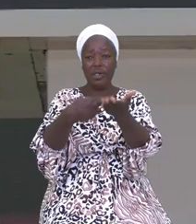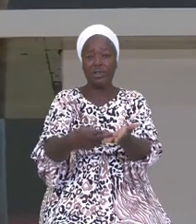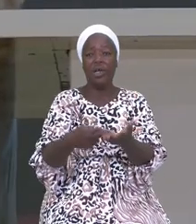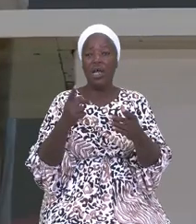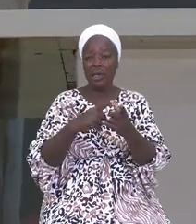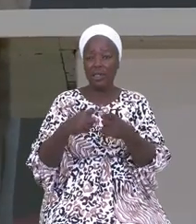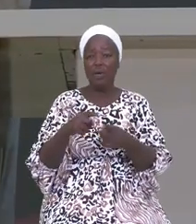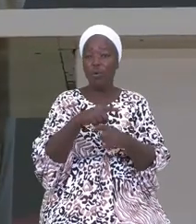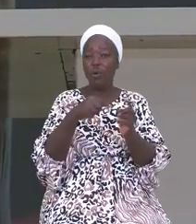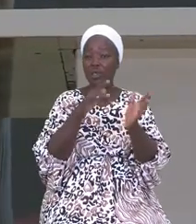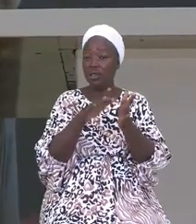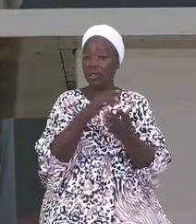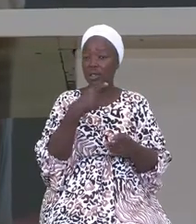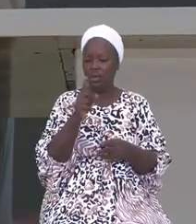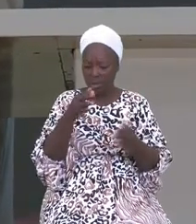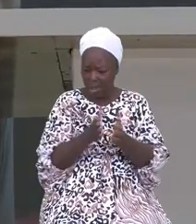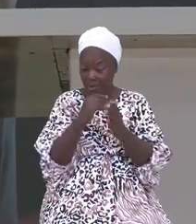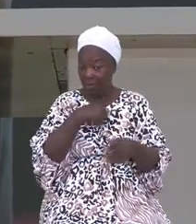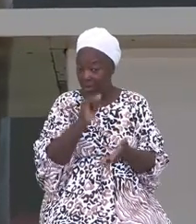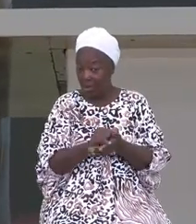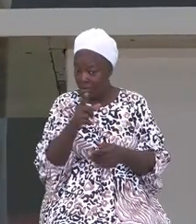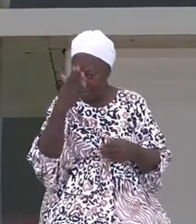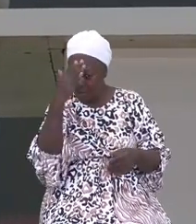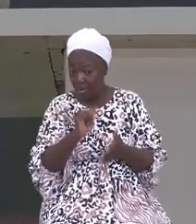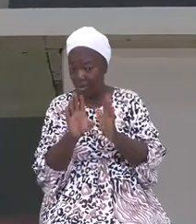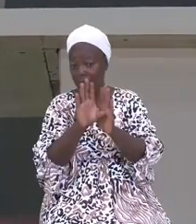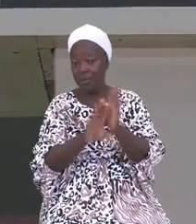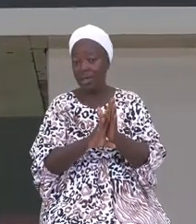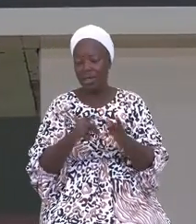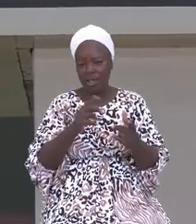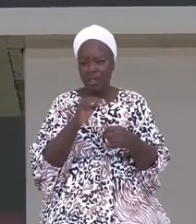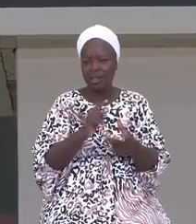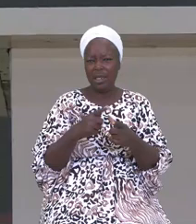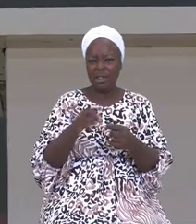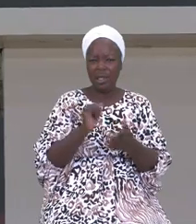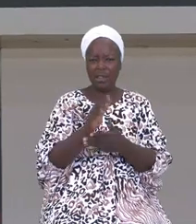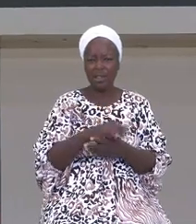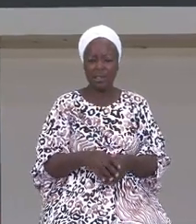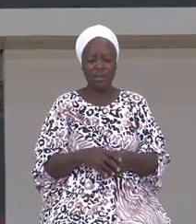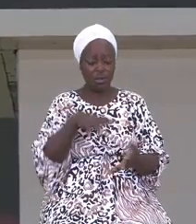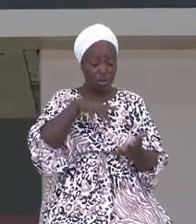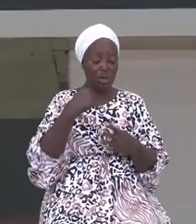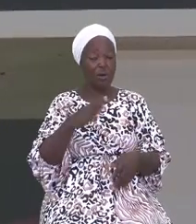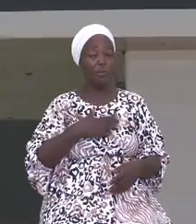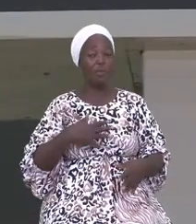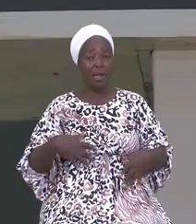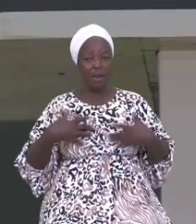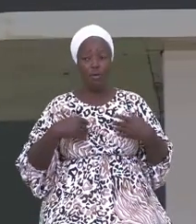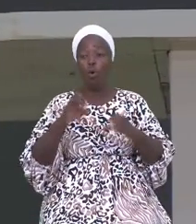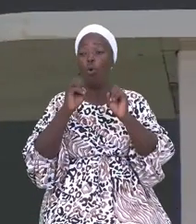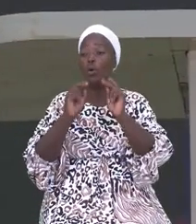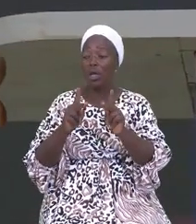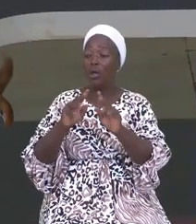me that? Do you know the commandments?" He said, "Of course I do. That the study of my life." Okay, go keep